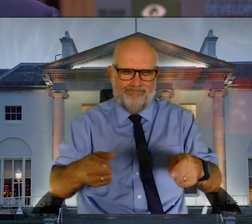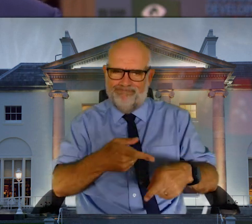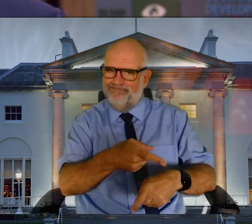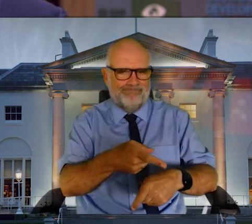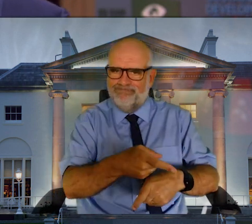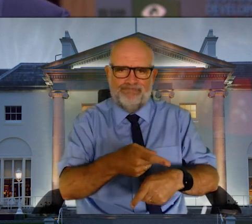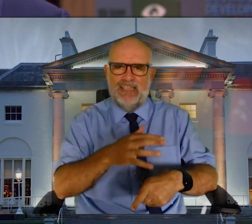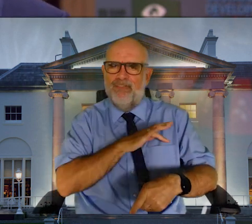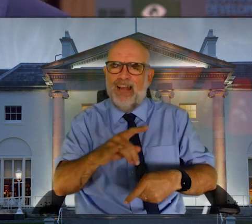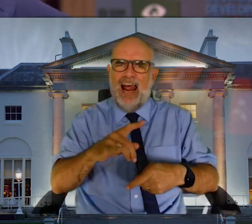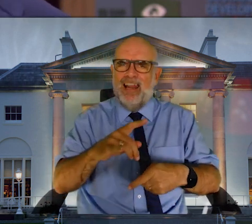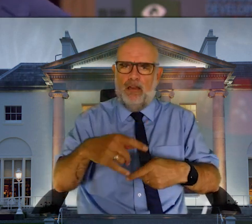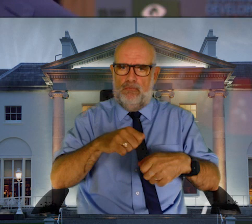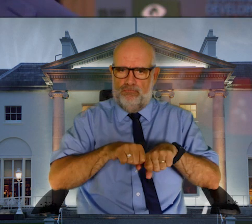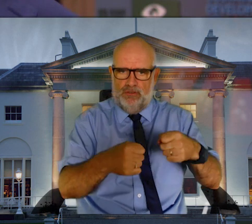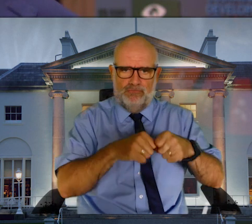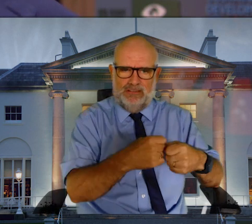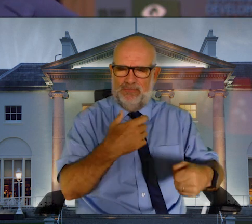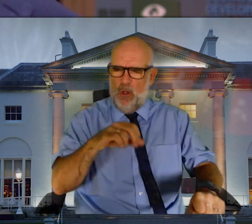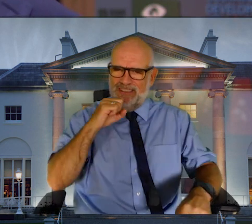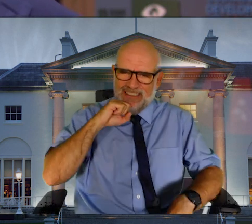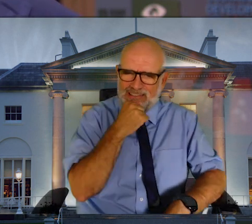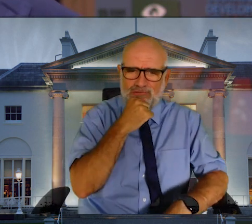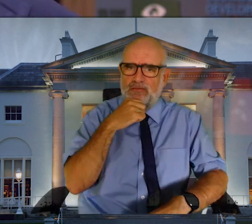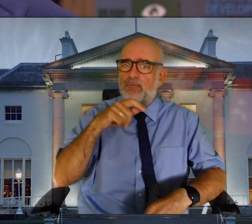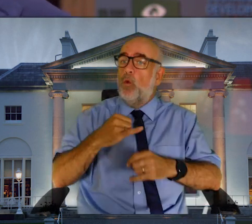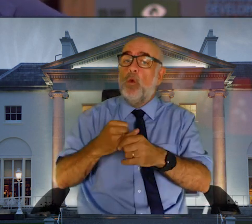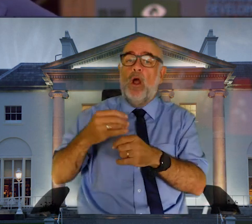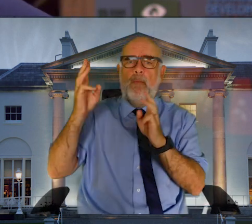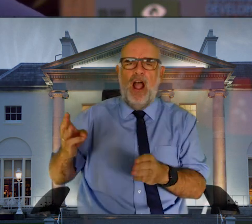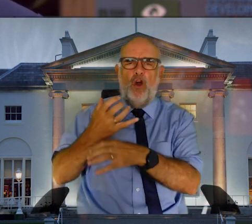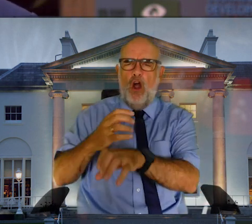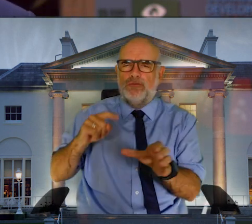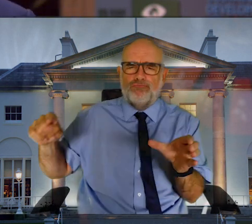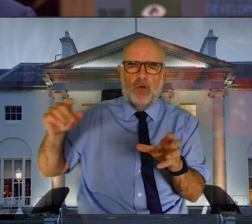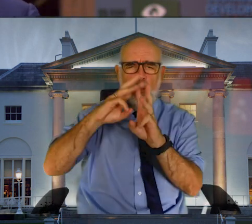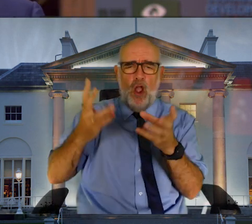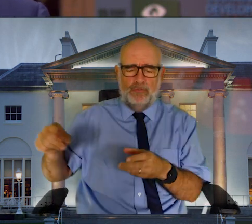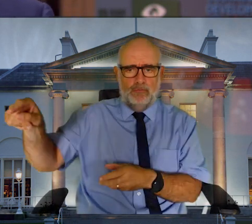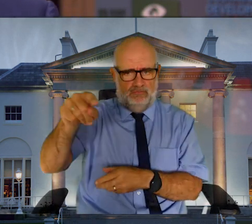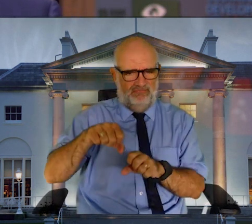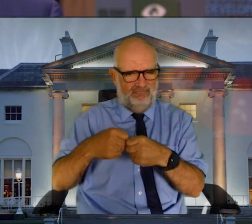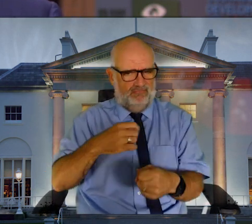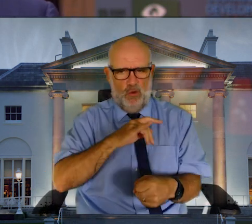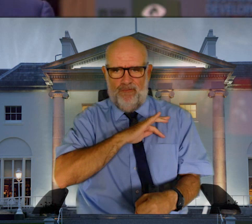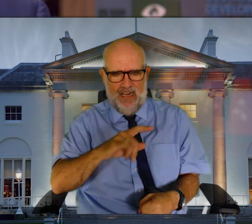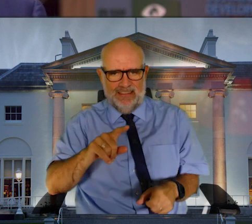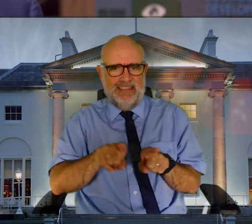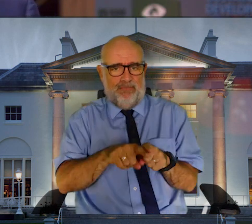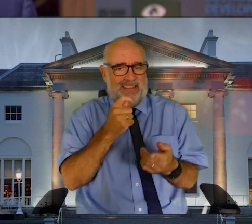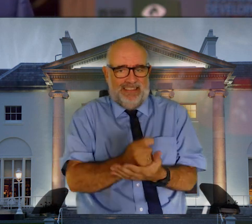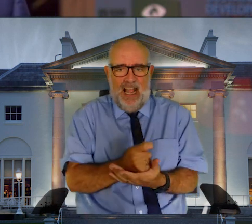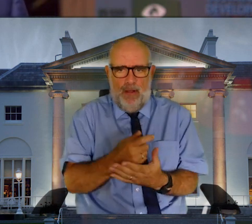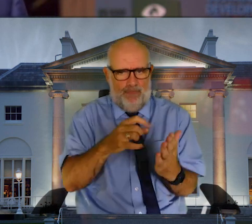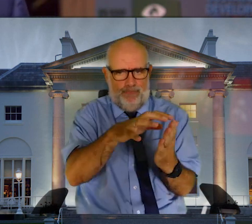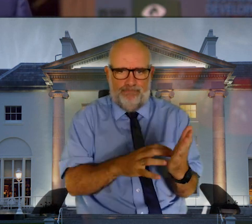world, and at the same time, a coherent agenda as to what must be addressed if we are to see